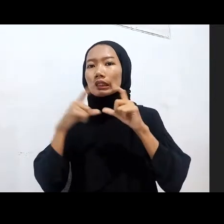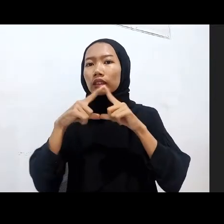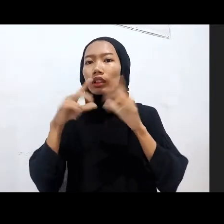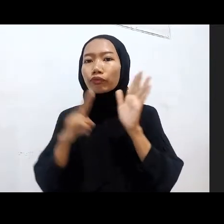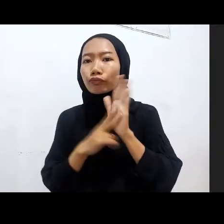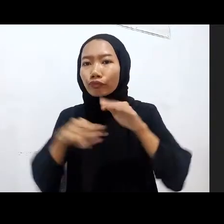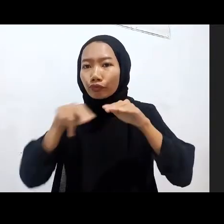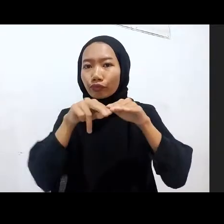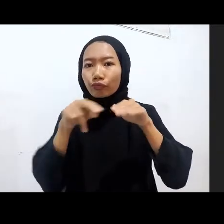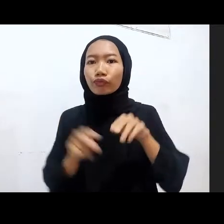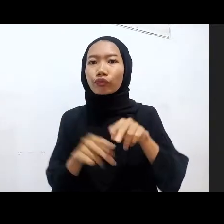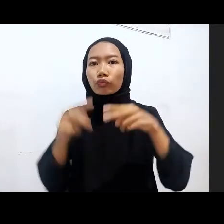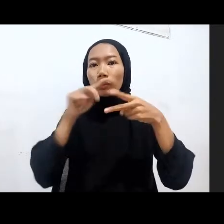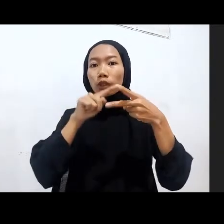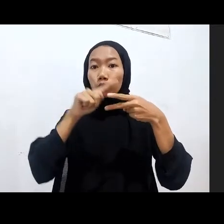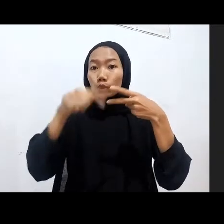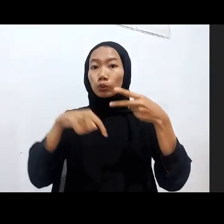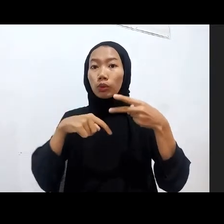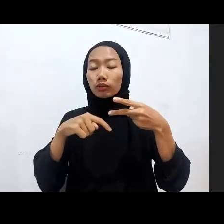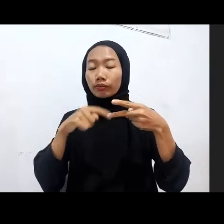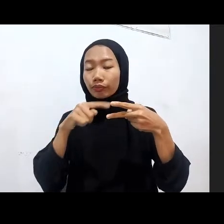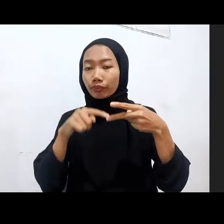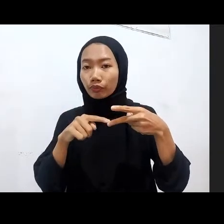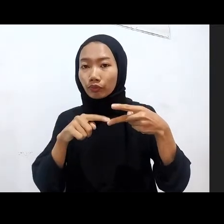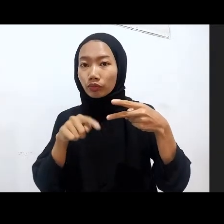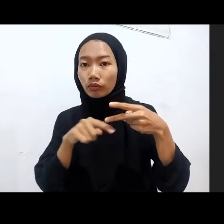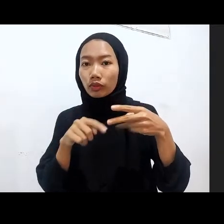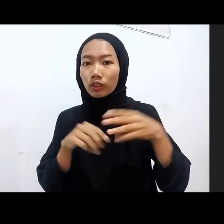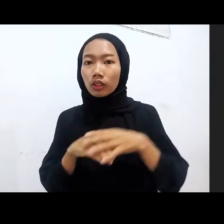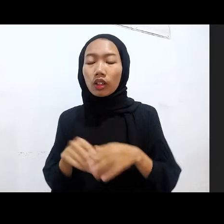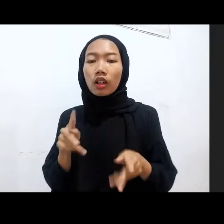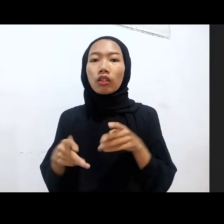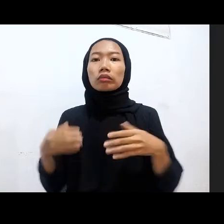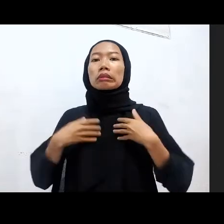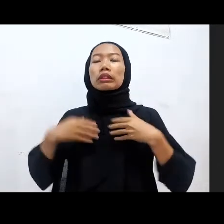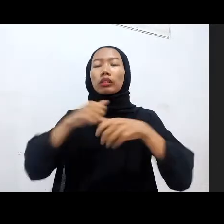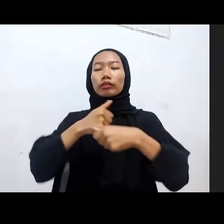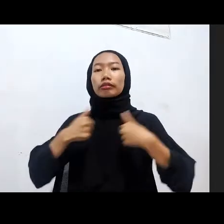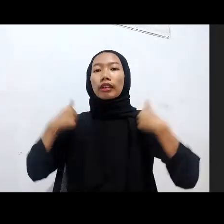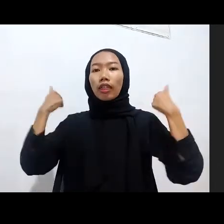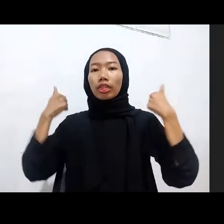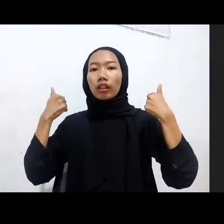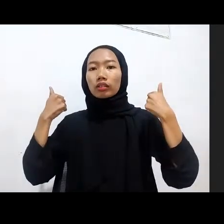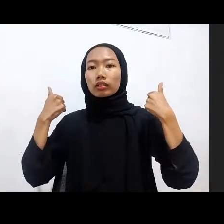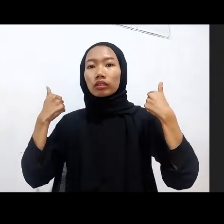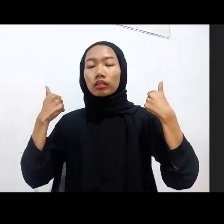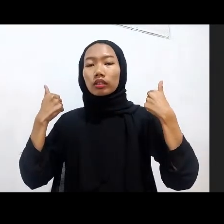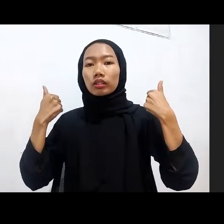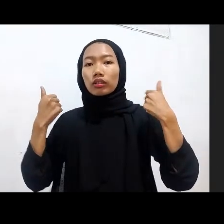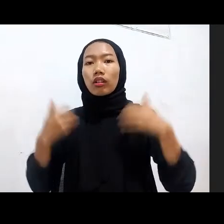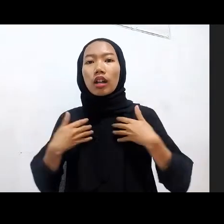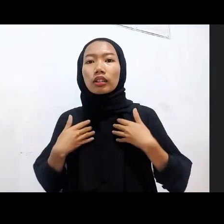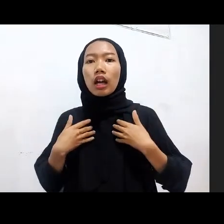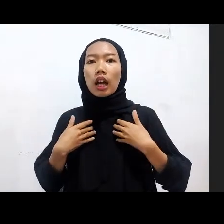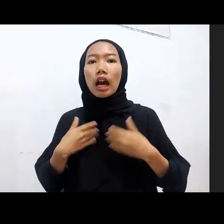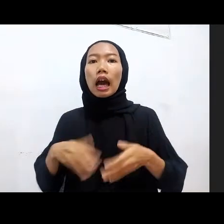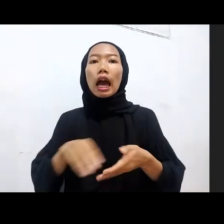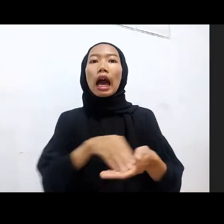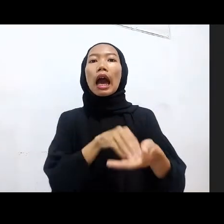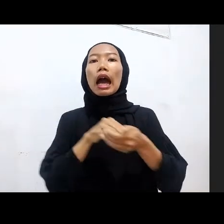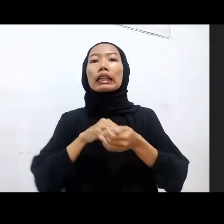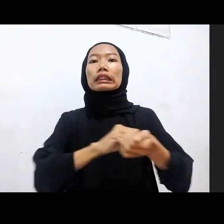health, we need to ensure that we have access to everything that everybody else in society has access